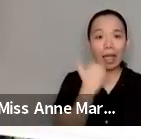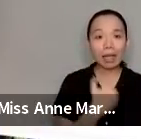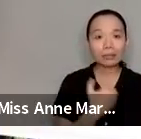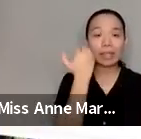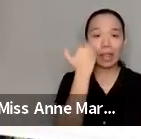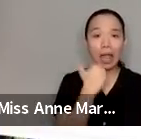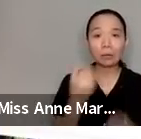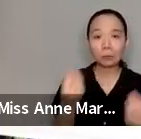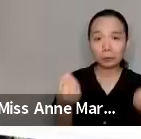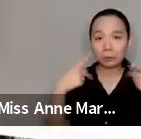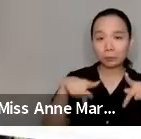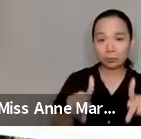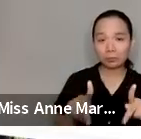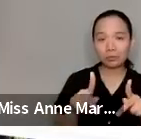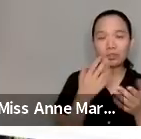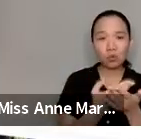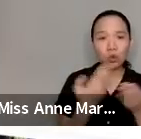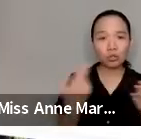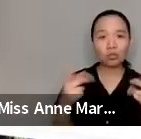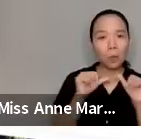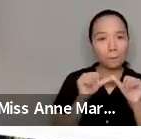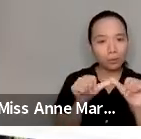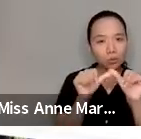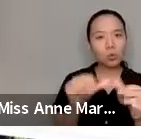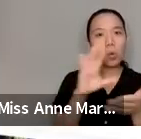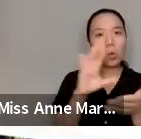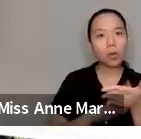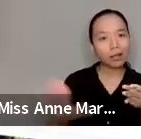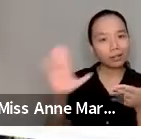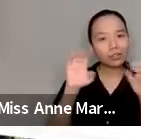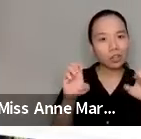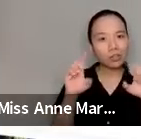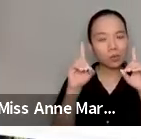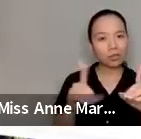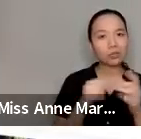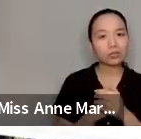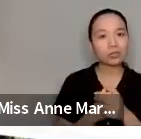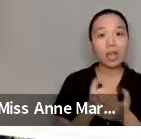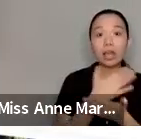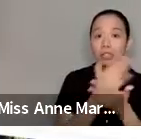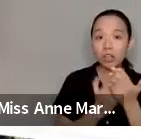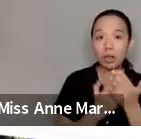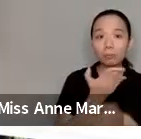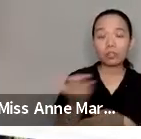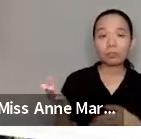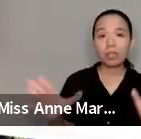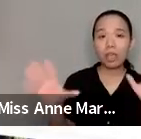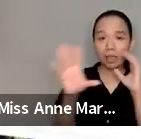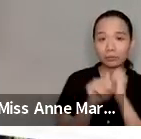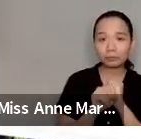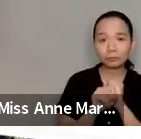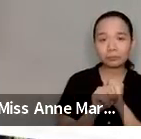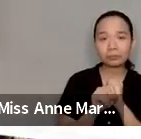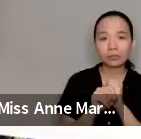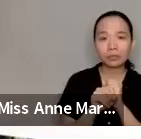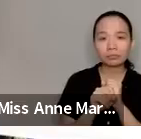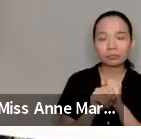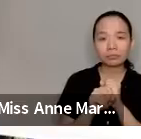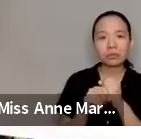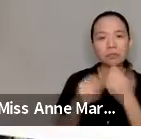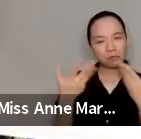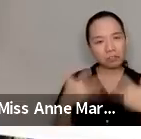the opportunity and resources to pursue a college education. Some of them end up working after finishing high